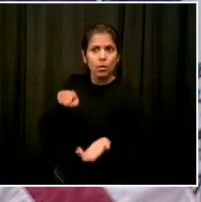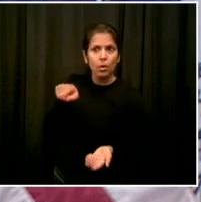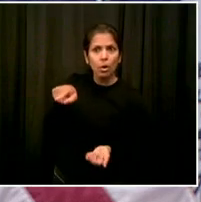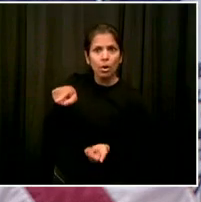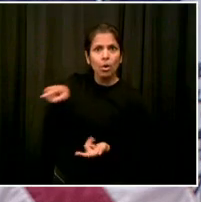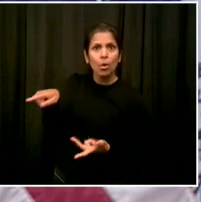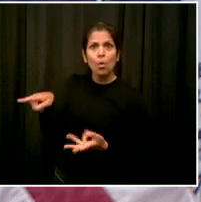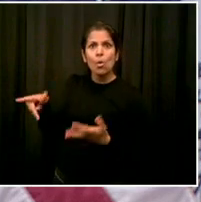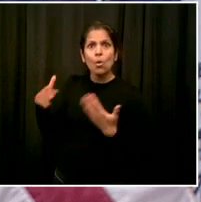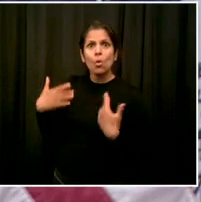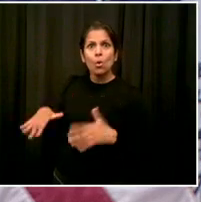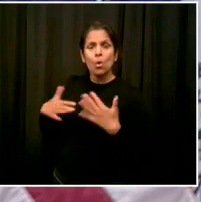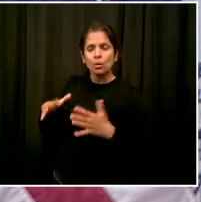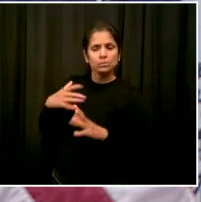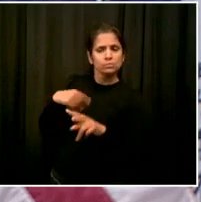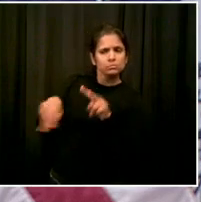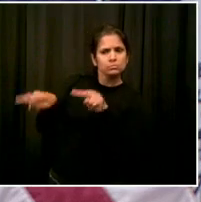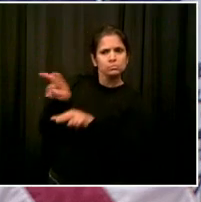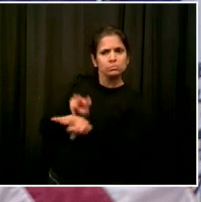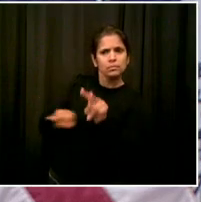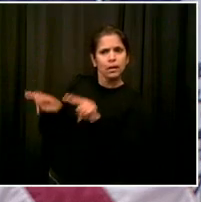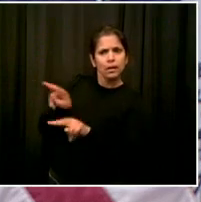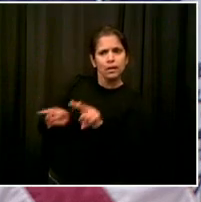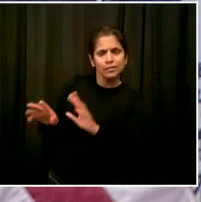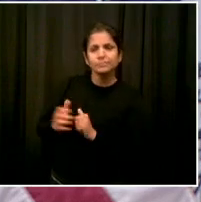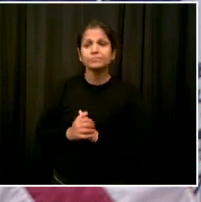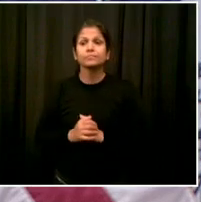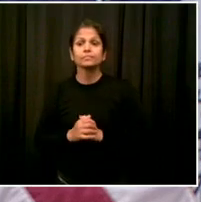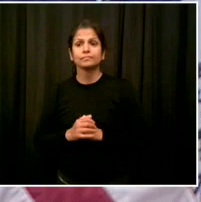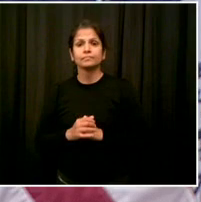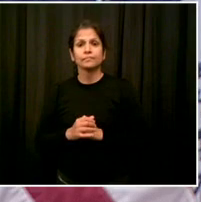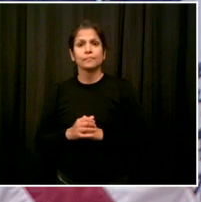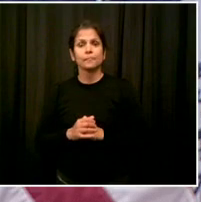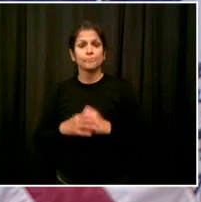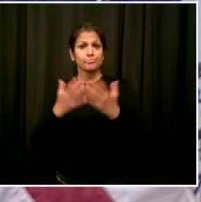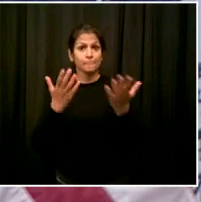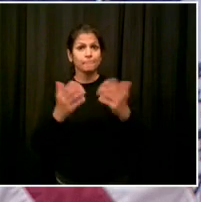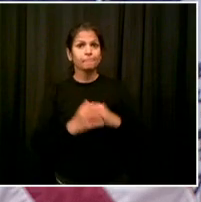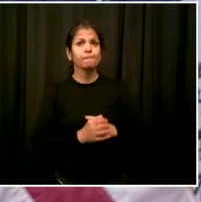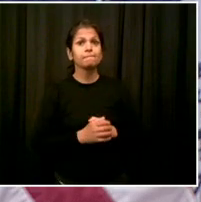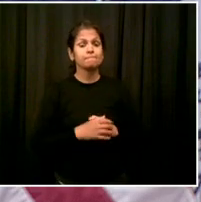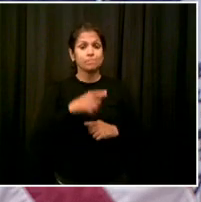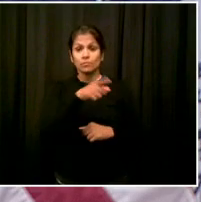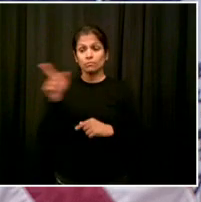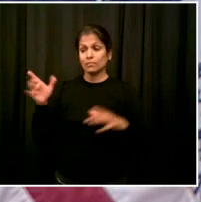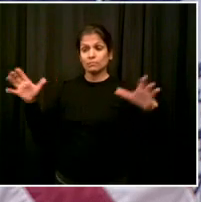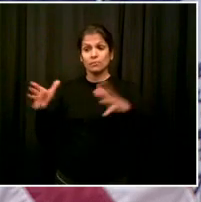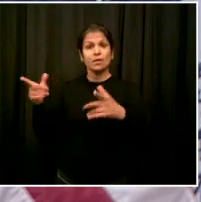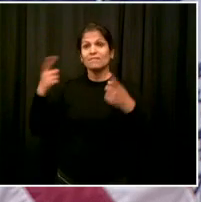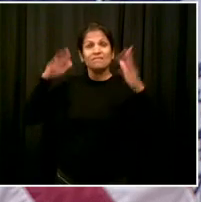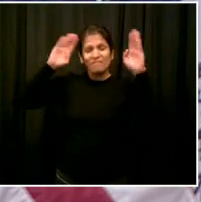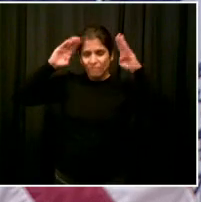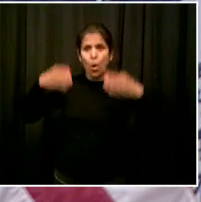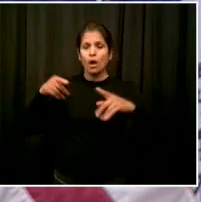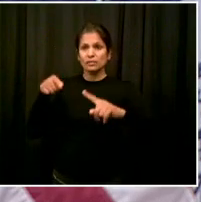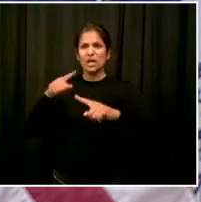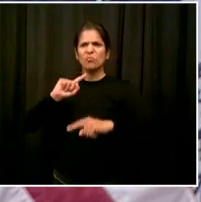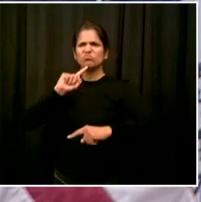now is on dealing with serious and violent crime. That's where we need NYPD resources focused.